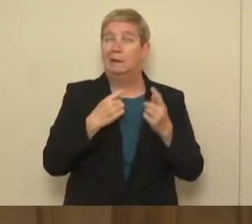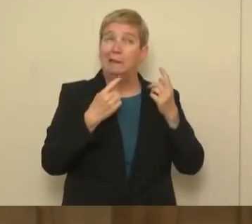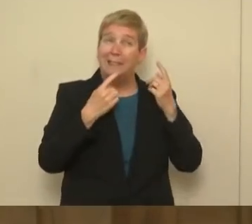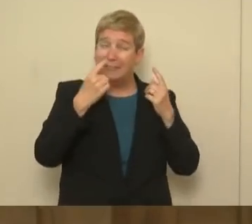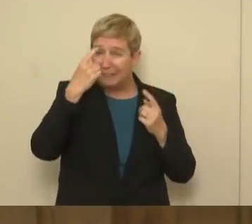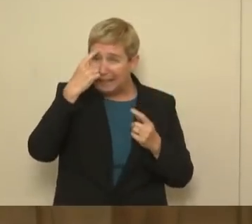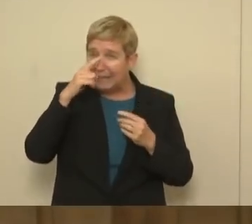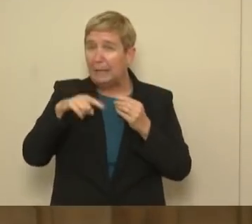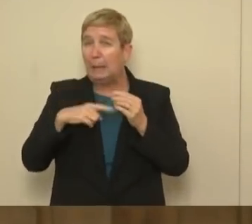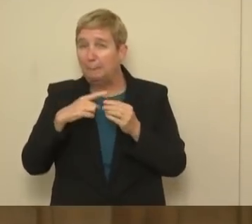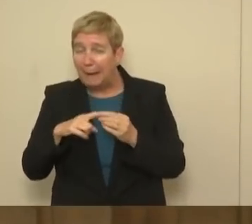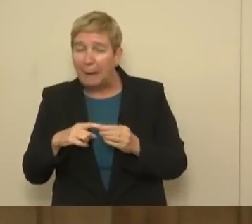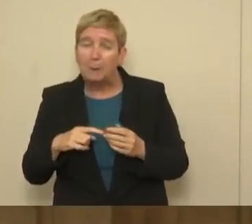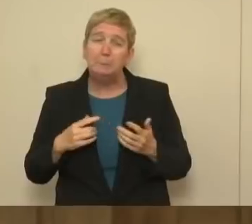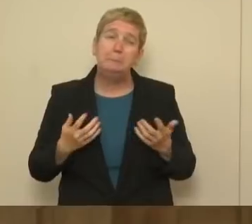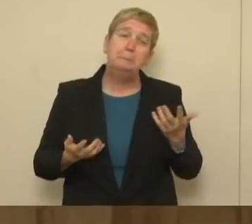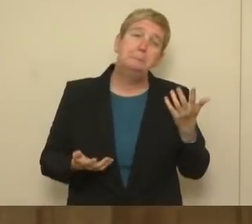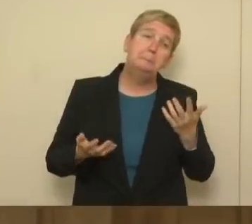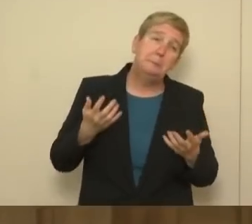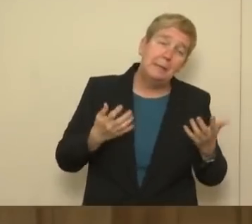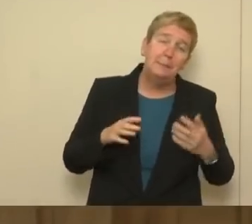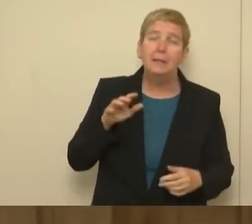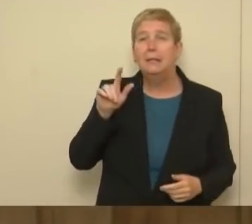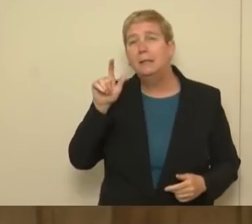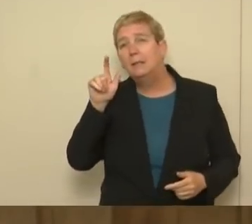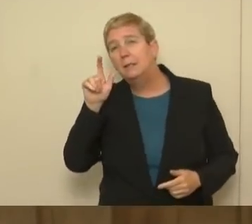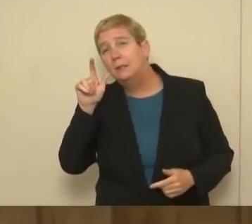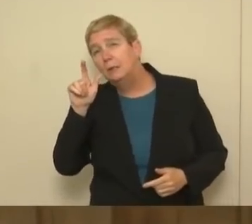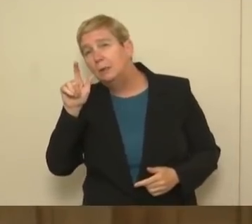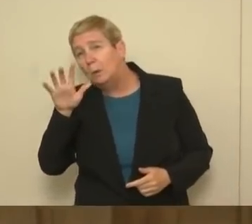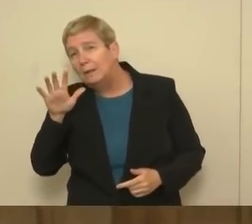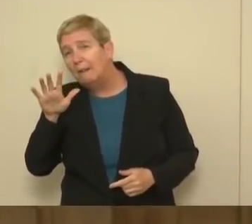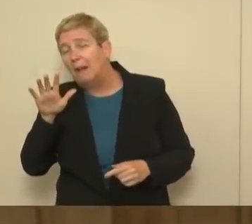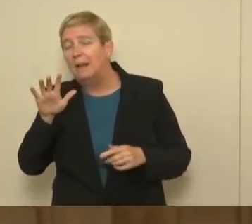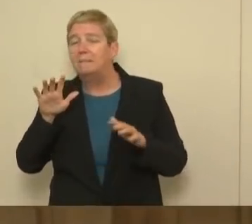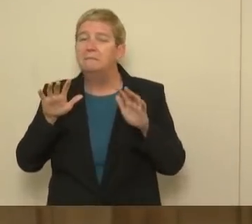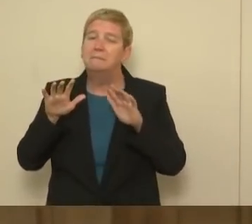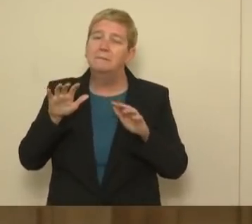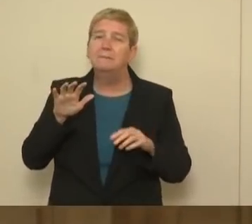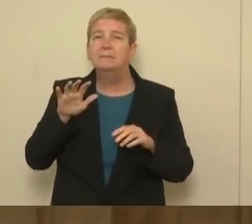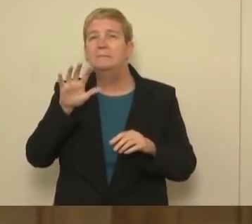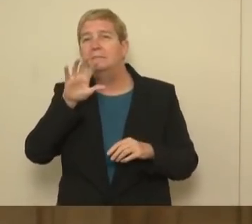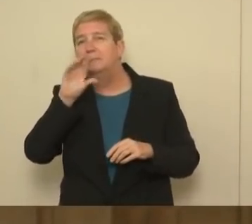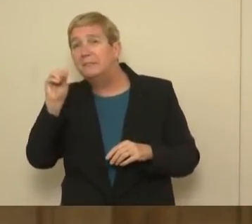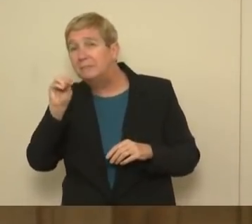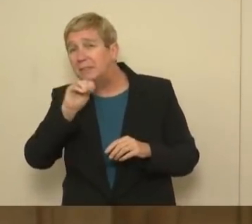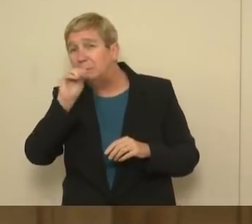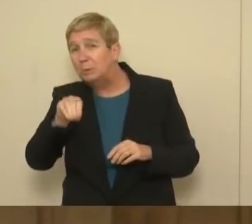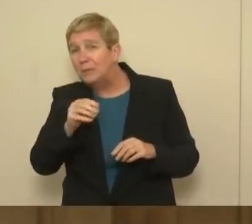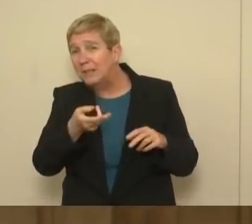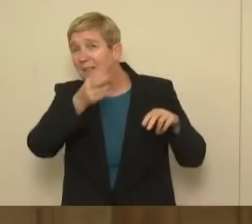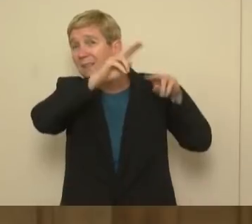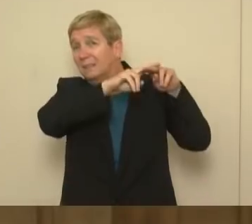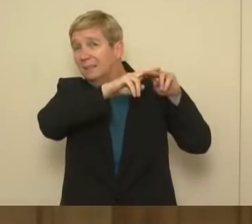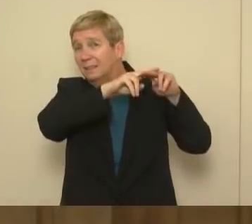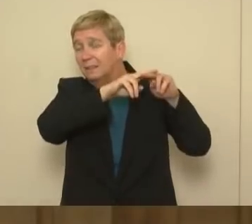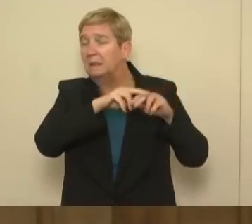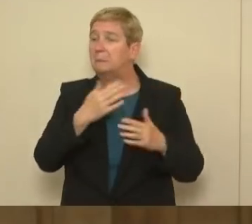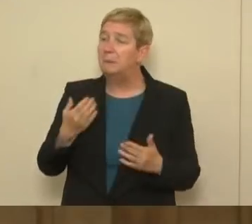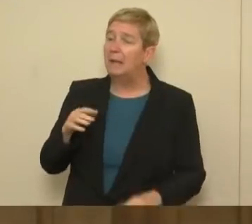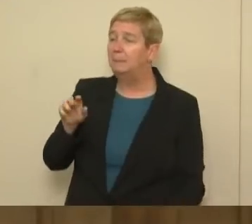would be the 25, to 50% case growth. So, going from 168 to whatever that